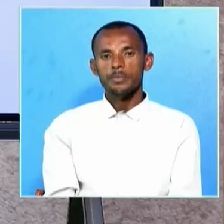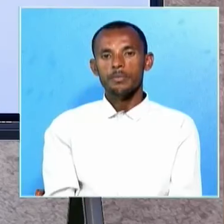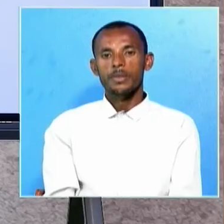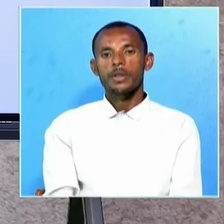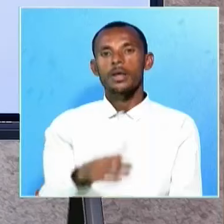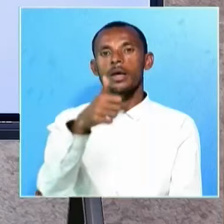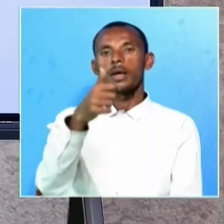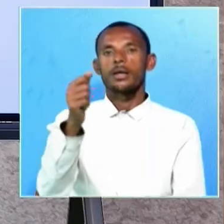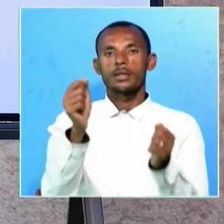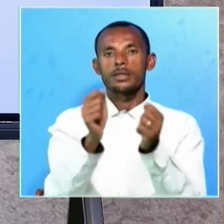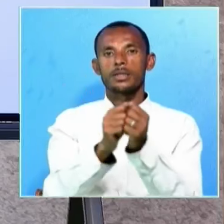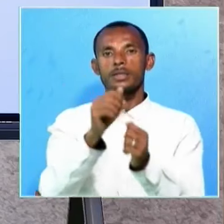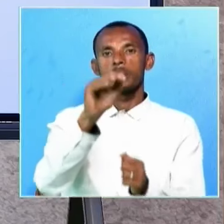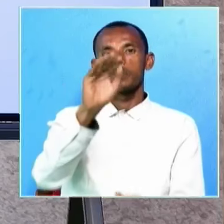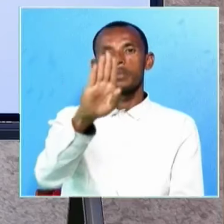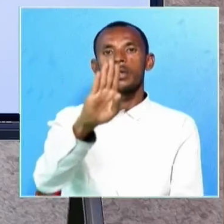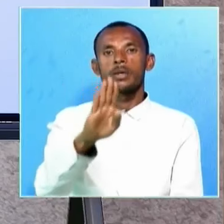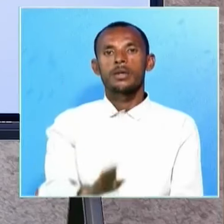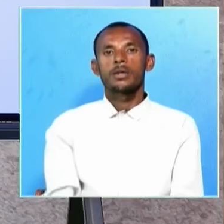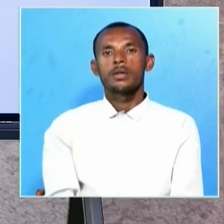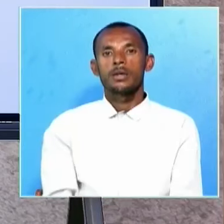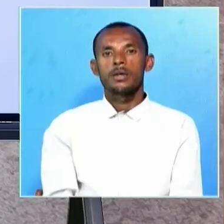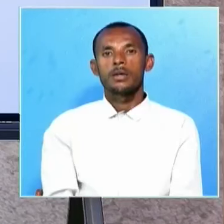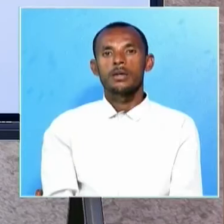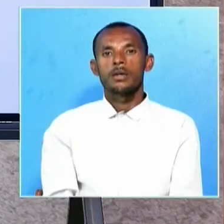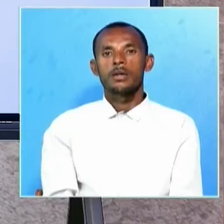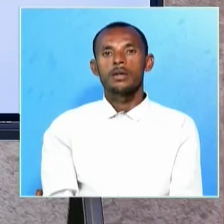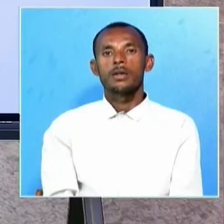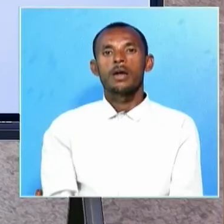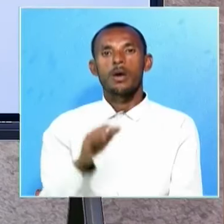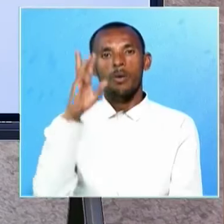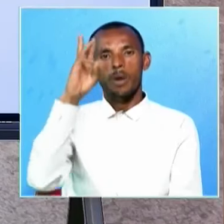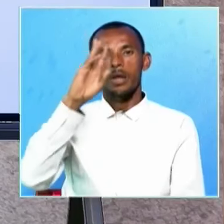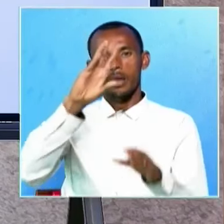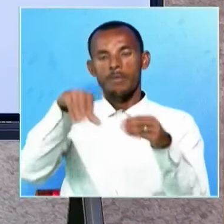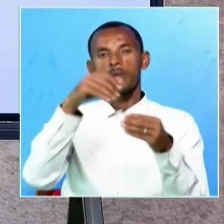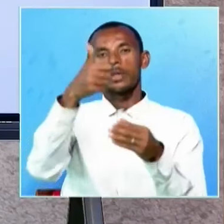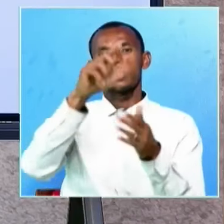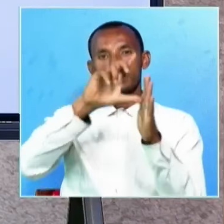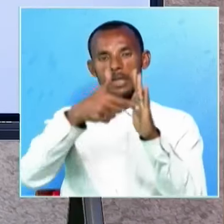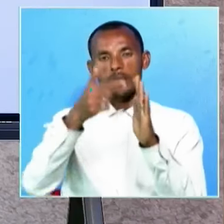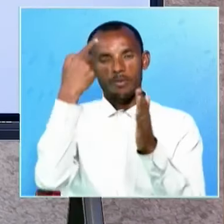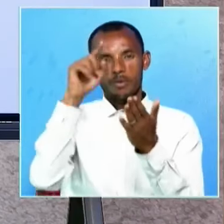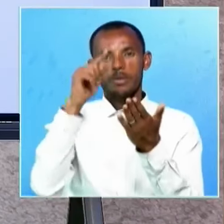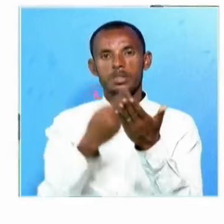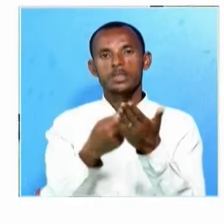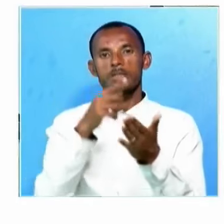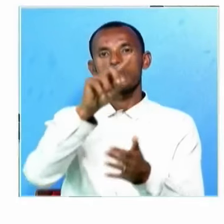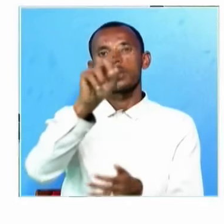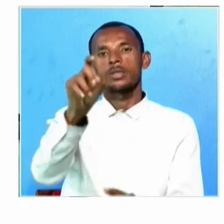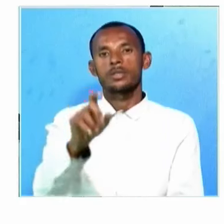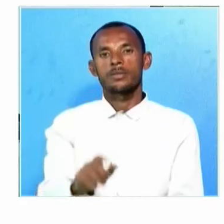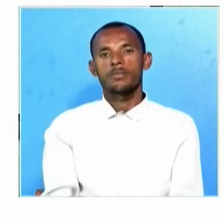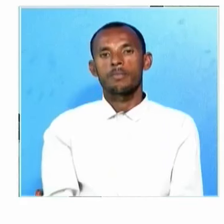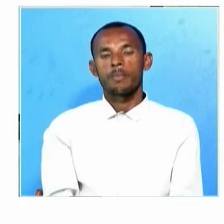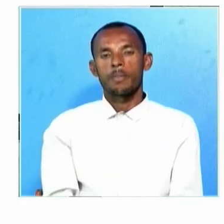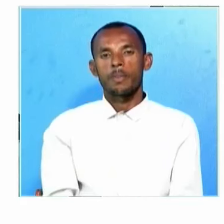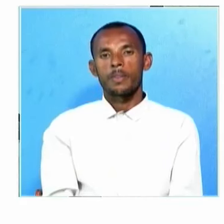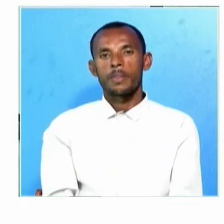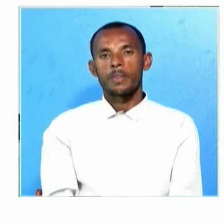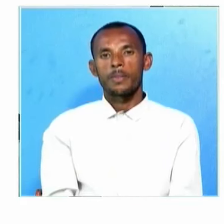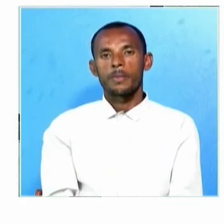A intersection B. Find A intersection B. I'll give you 10 seconds for this question.